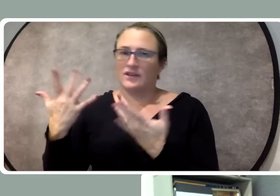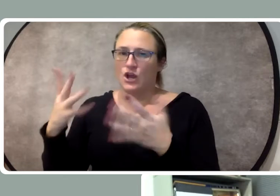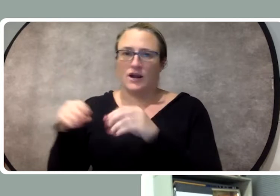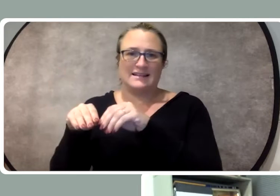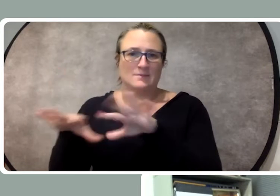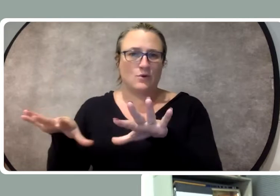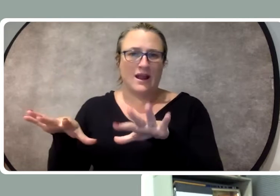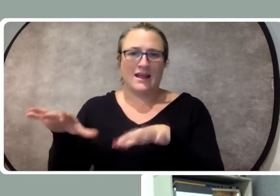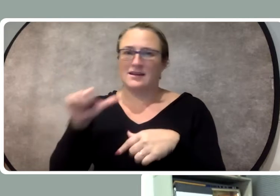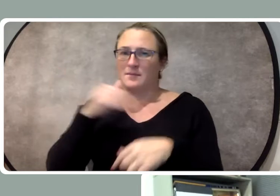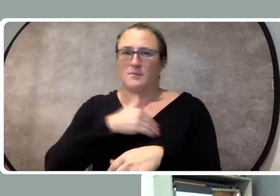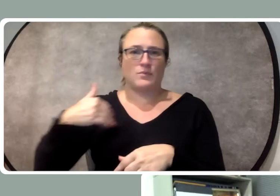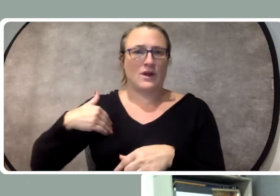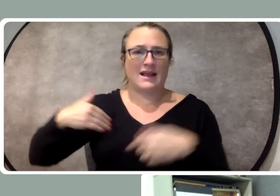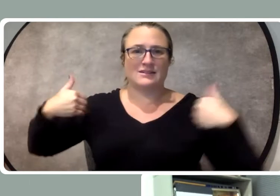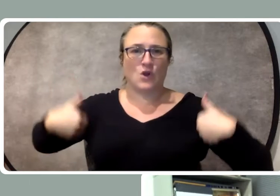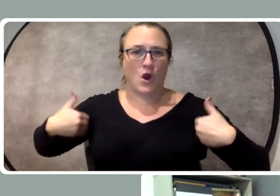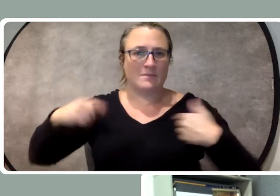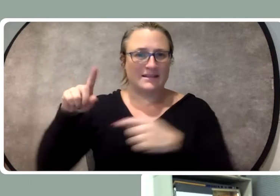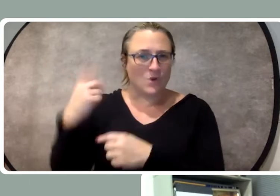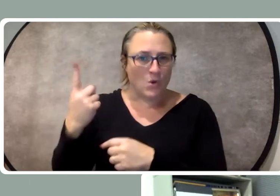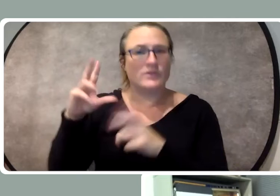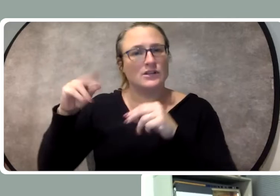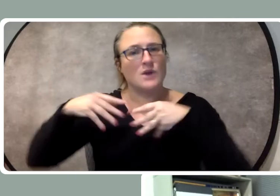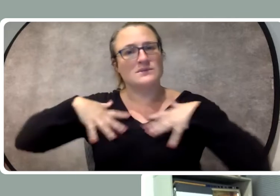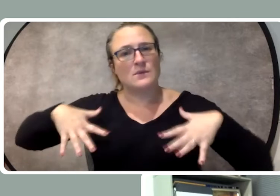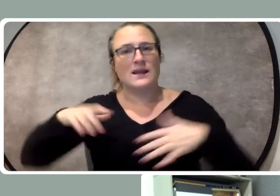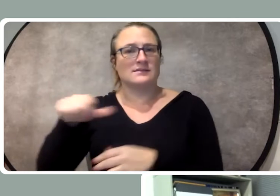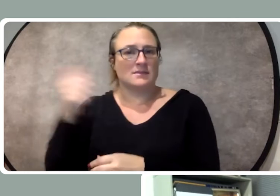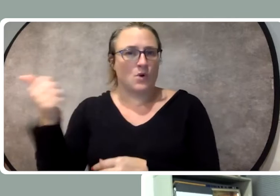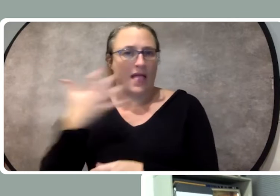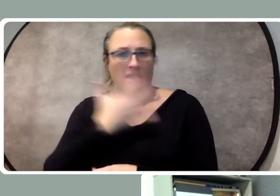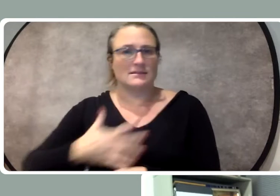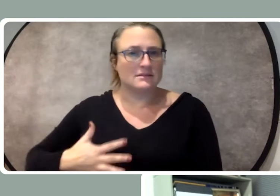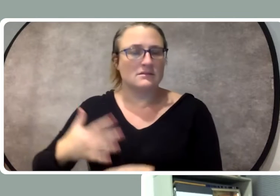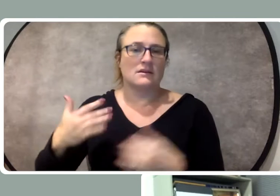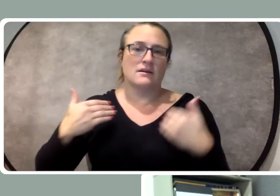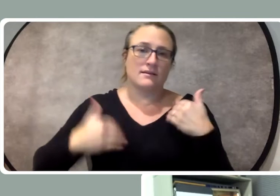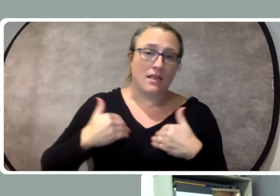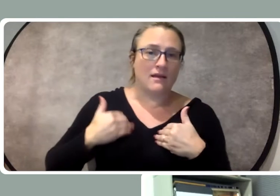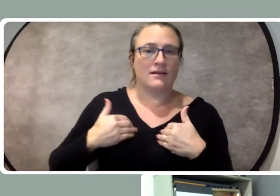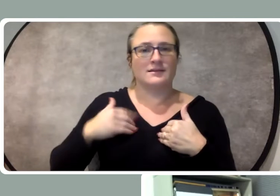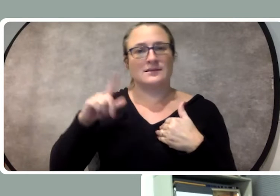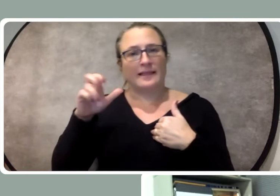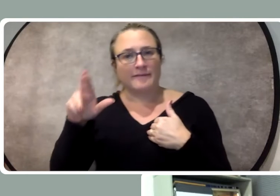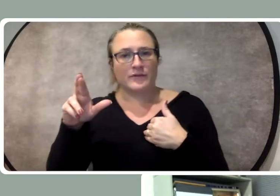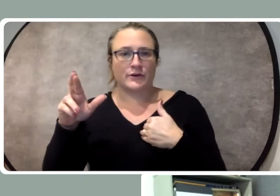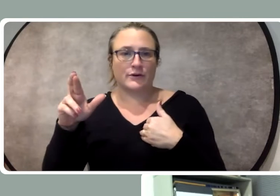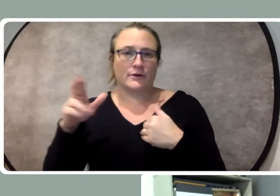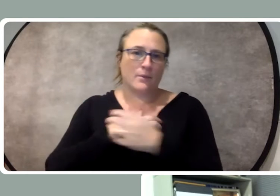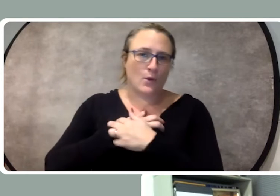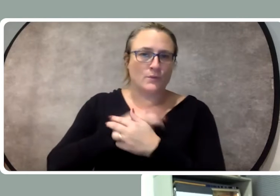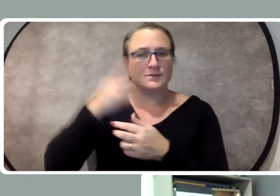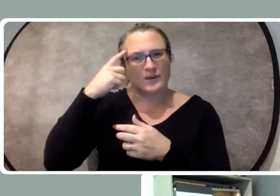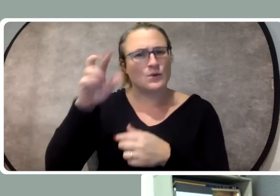the breast and armpit area and have spread to a different organ. Again, commonly the lungs, the liver, bones, or the